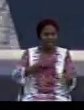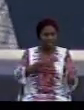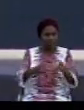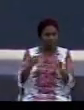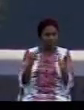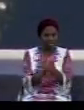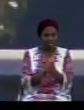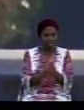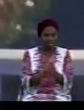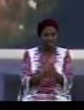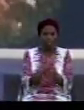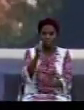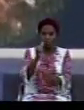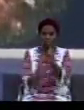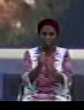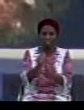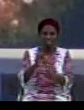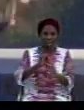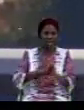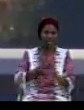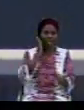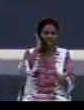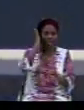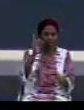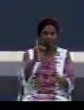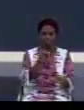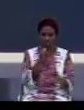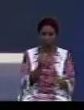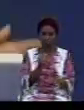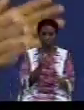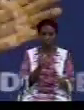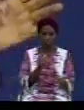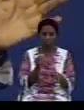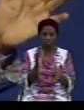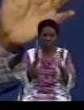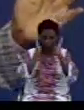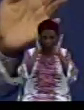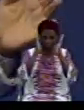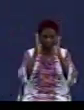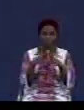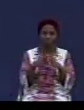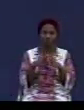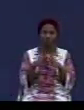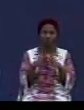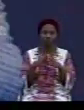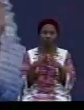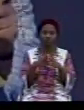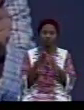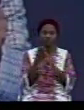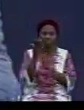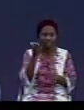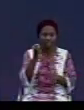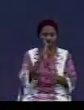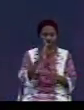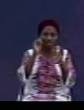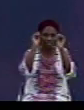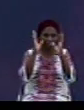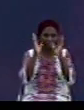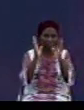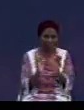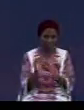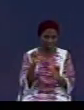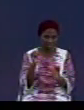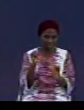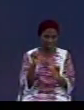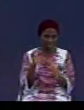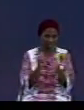that which I would not. Look up here. There are teachers that will